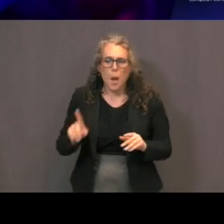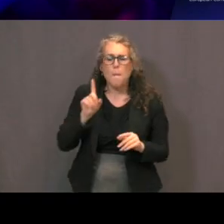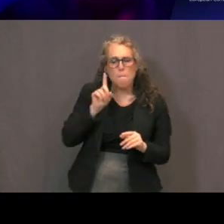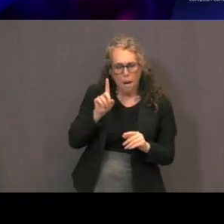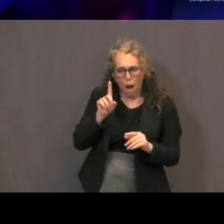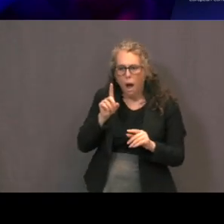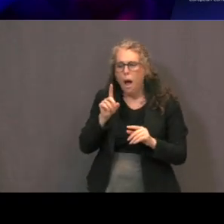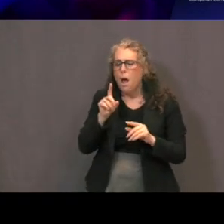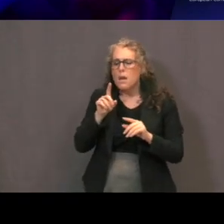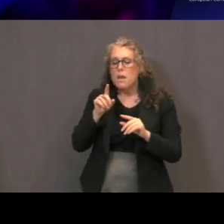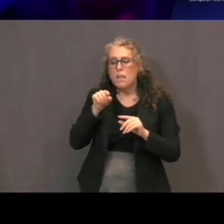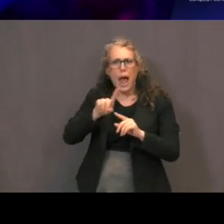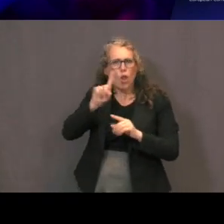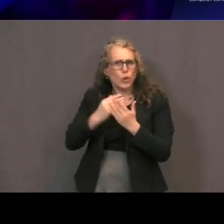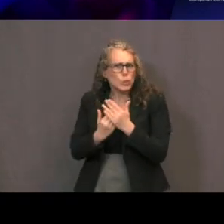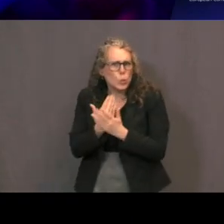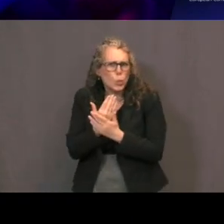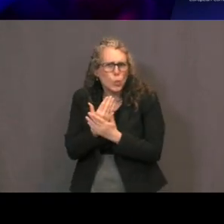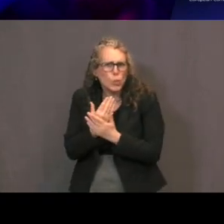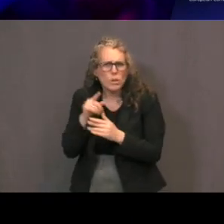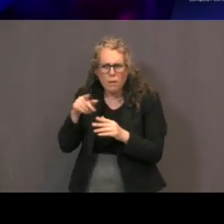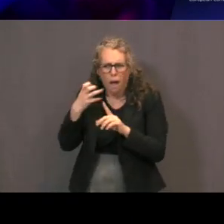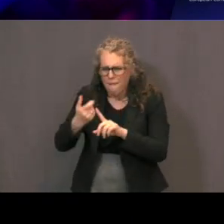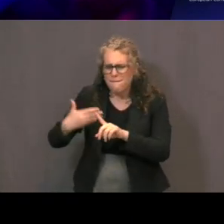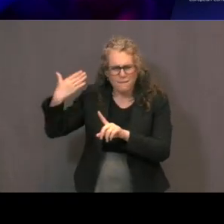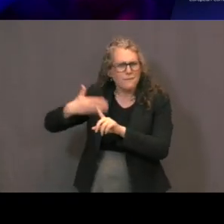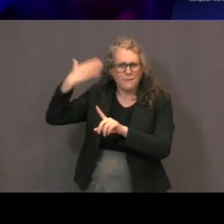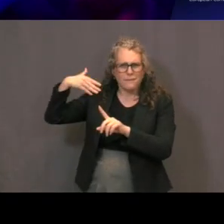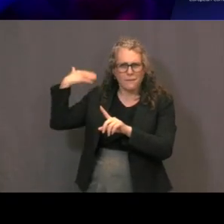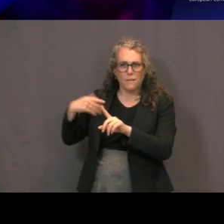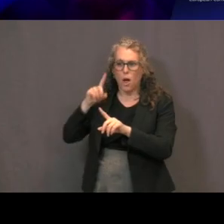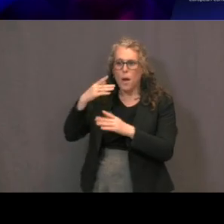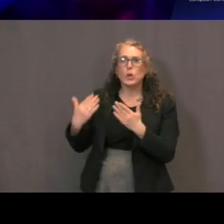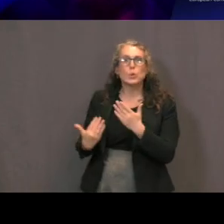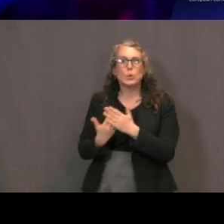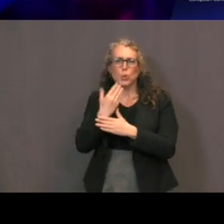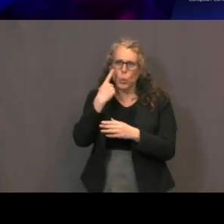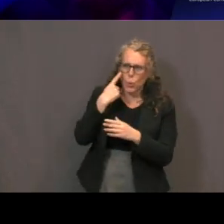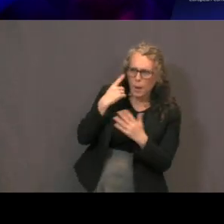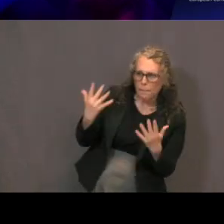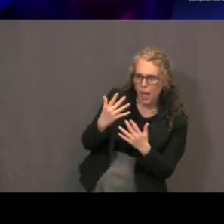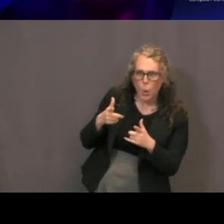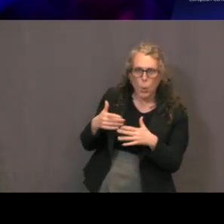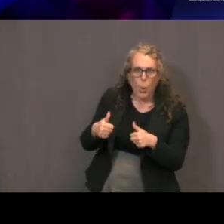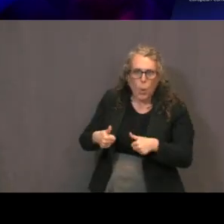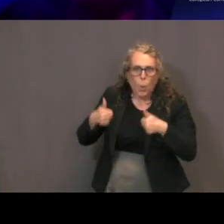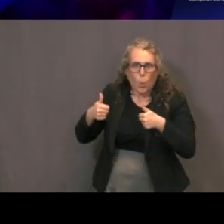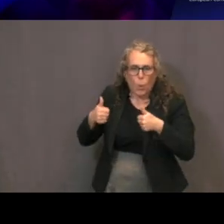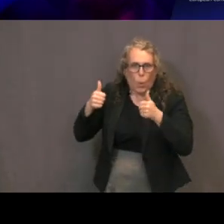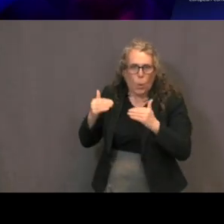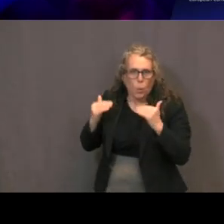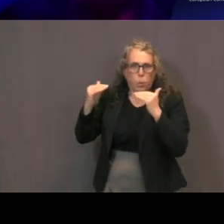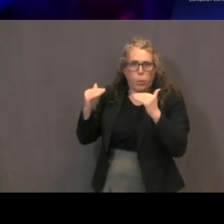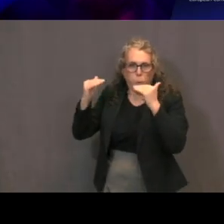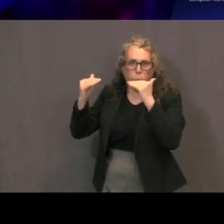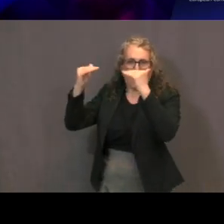have been around for a long time, and the prototypes are getting better and better as we speak. Artificial agents whose main purpose in